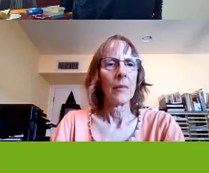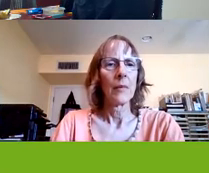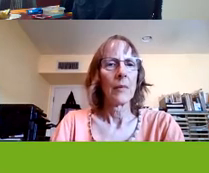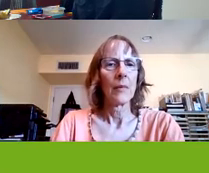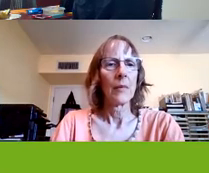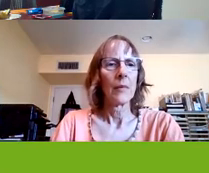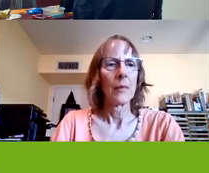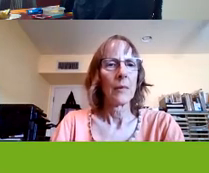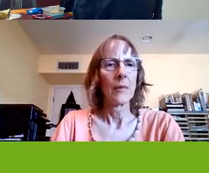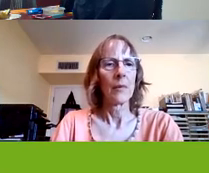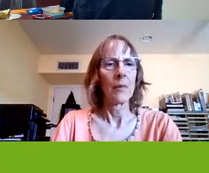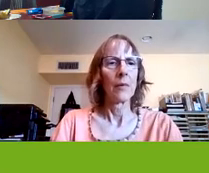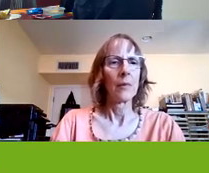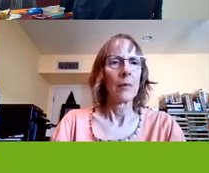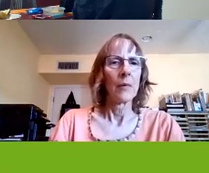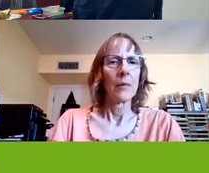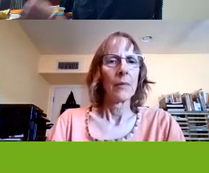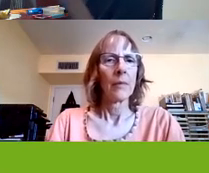have.